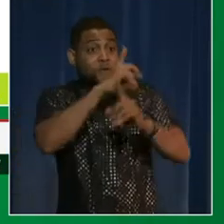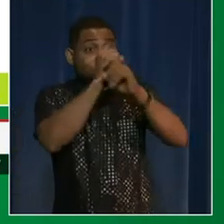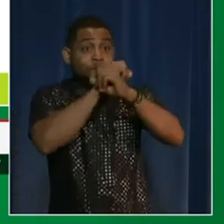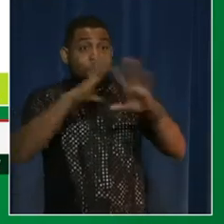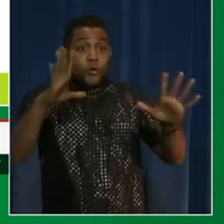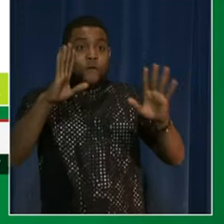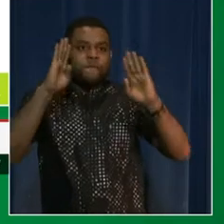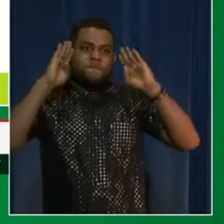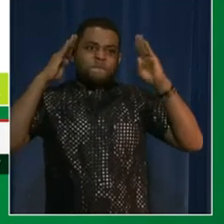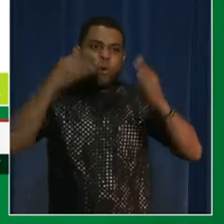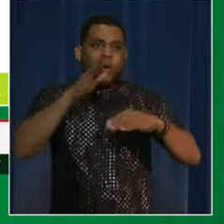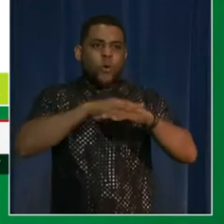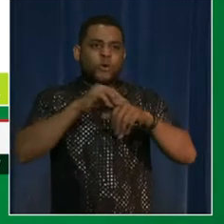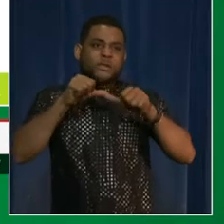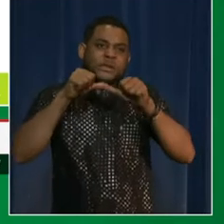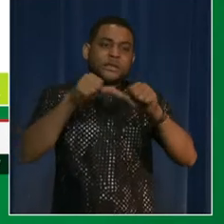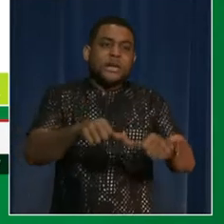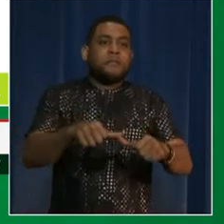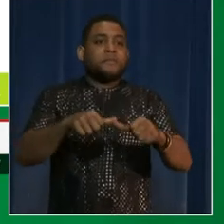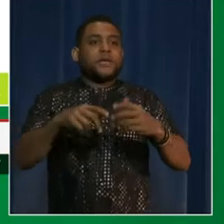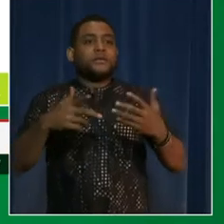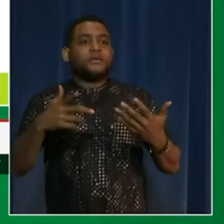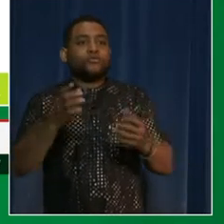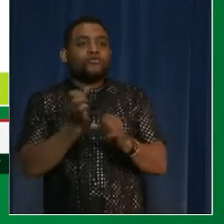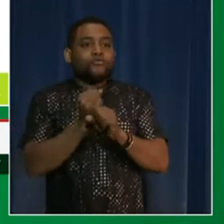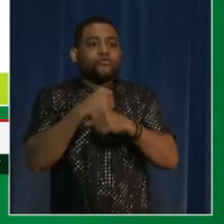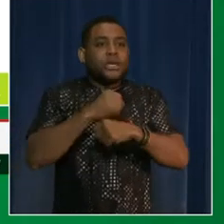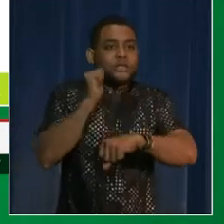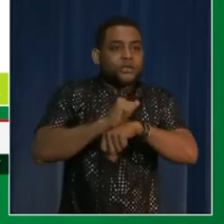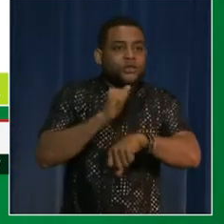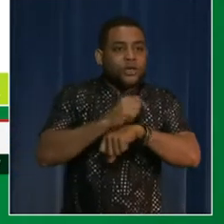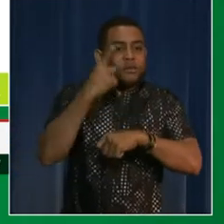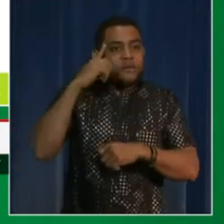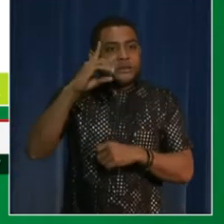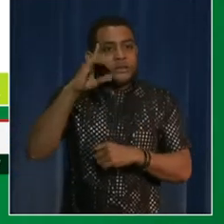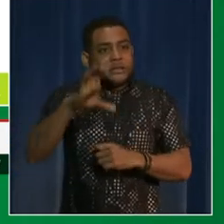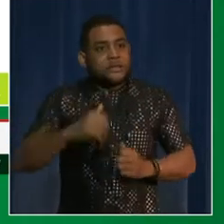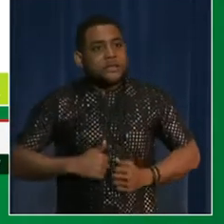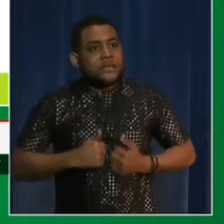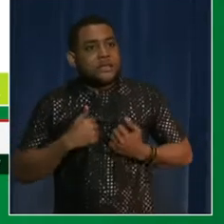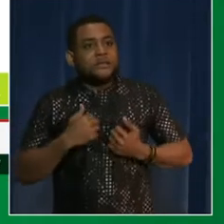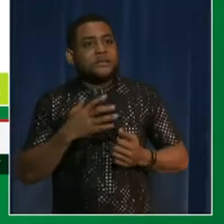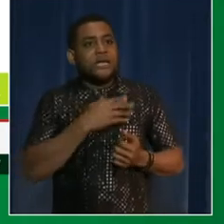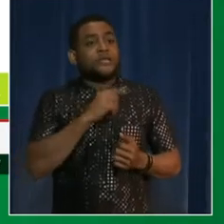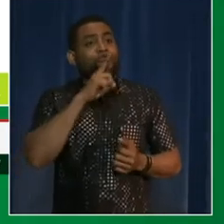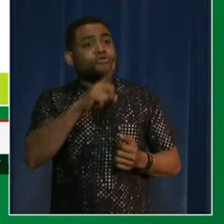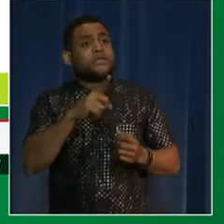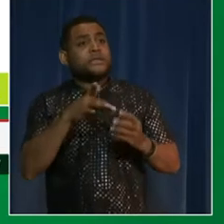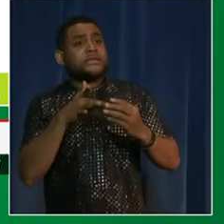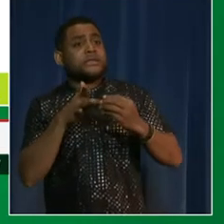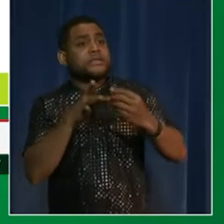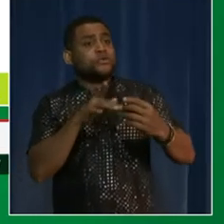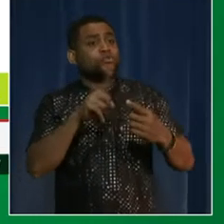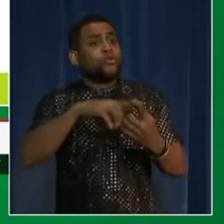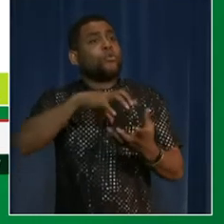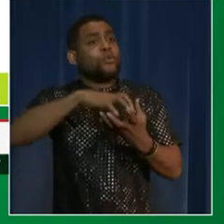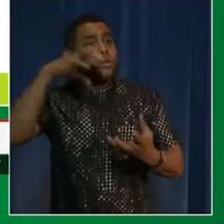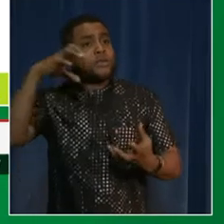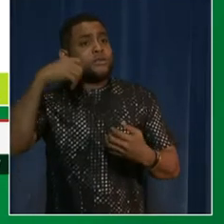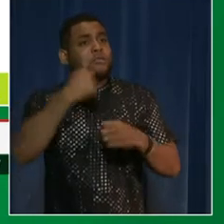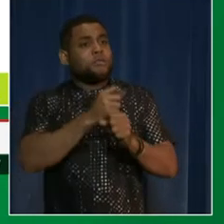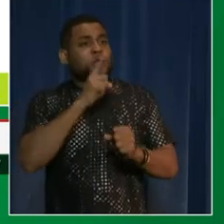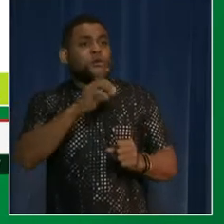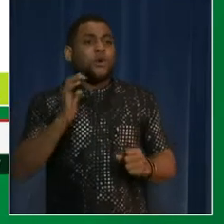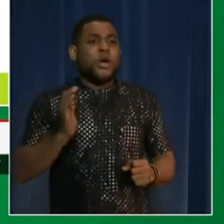sustainability, creating jobs for DC residents, and inclusive prosperity. So making sure that our investments are benefiting all